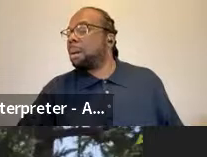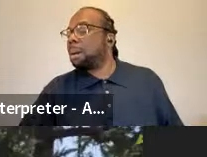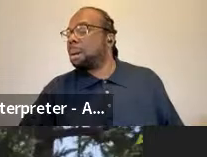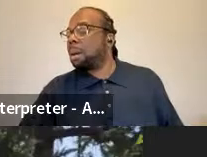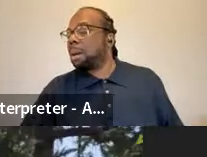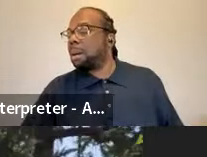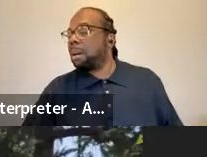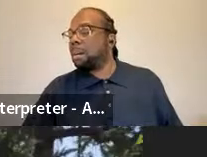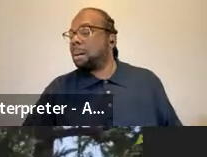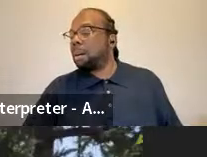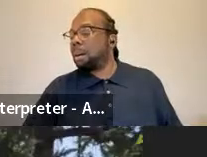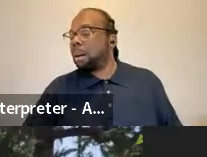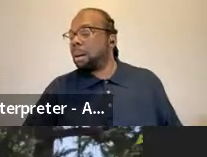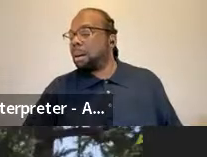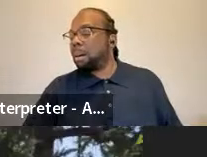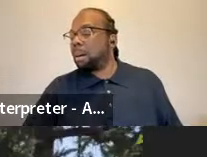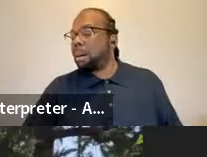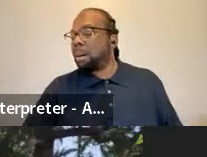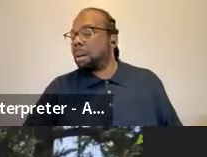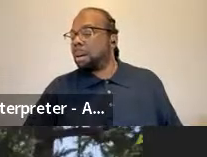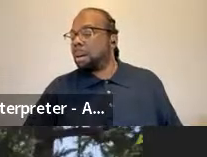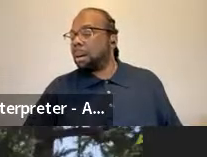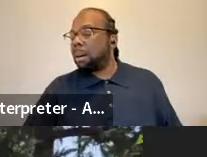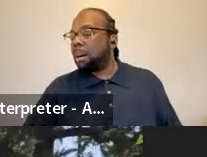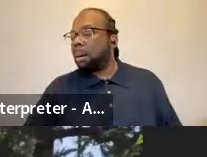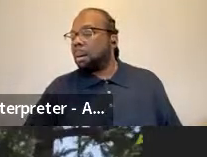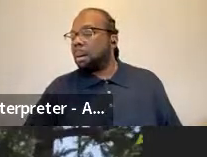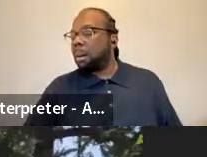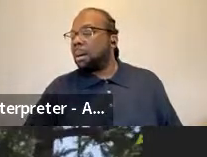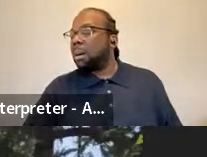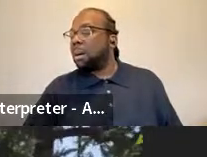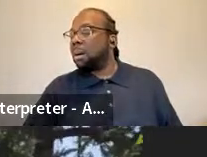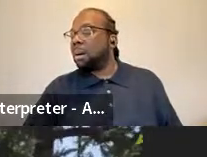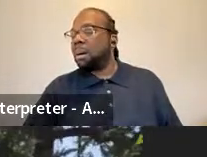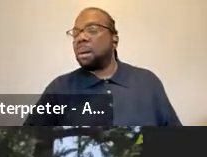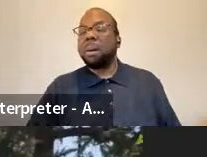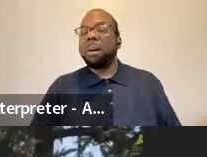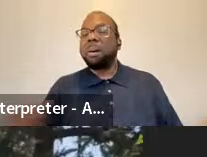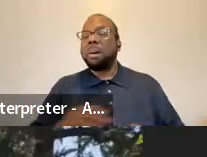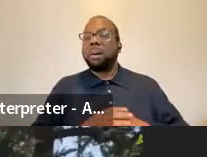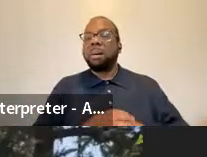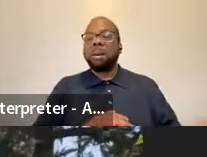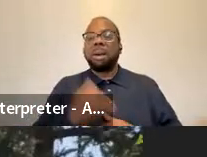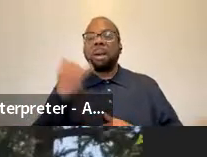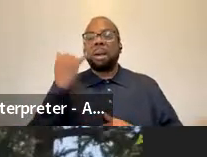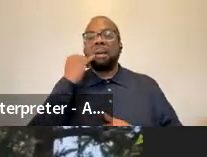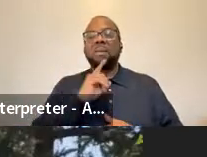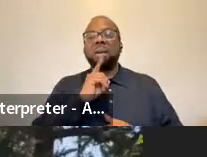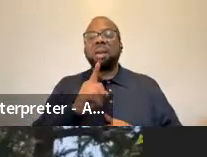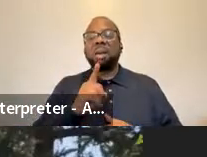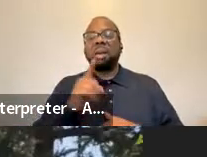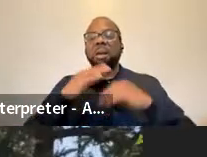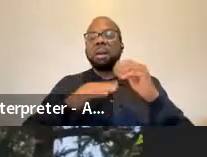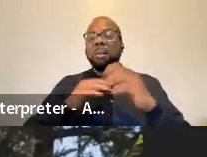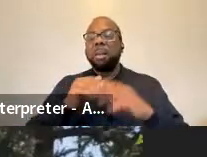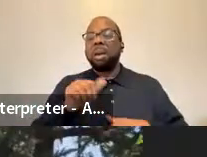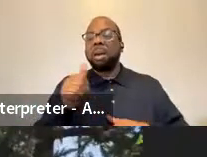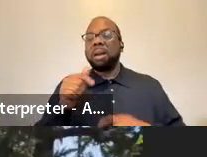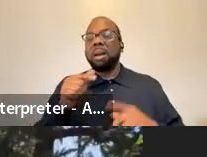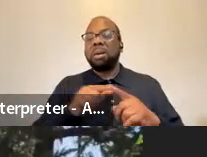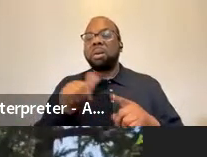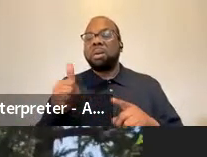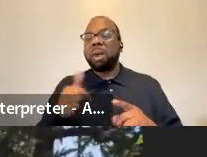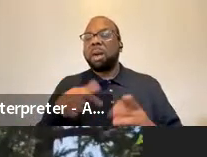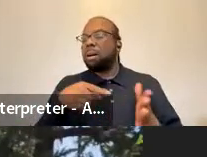the additional 0.9 FAR can only be used for affordable housing. If it is, they can build about 10 to 12 more